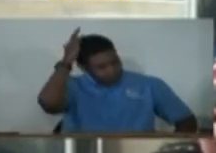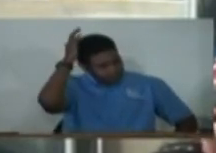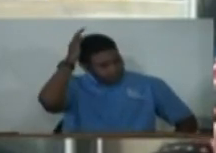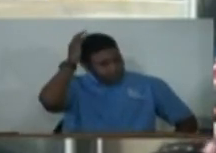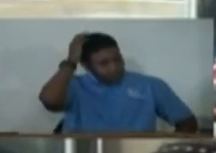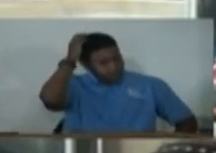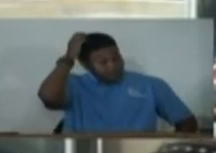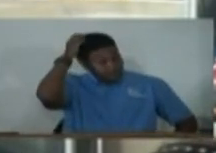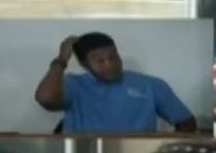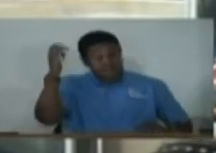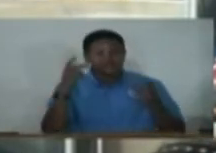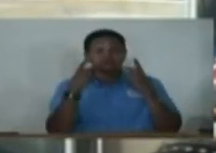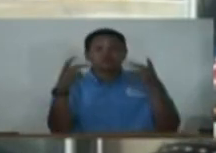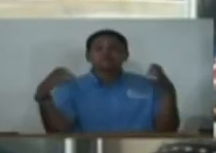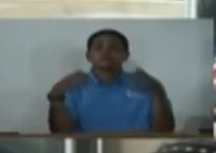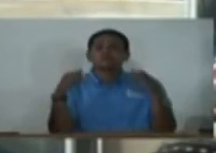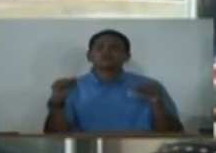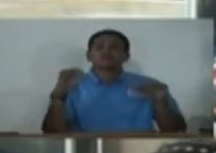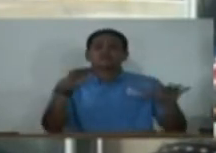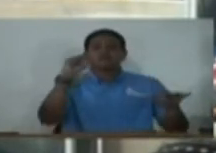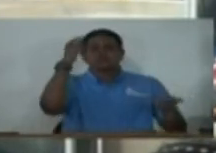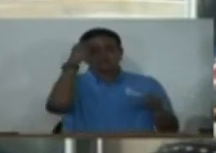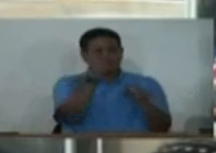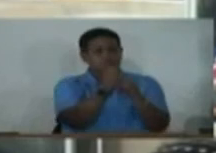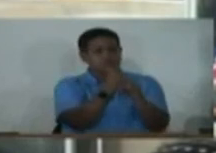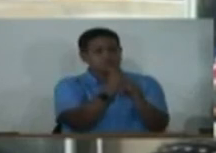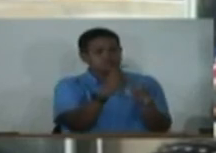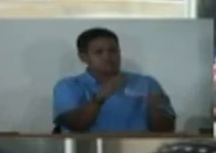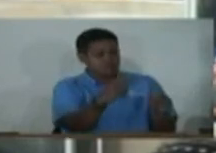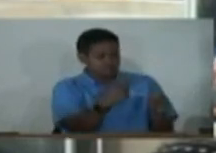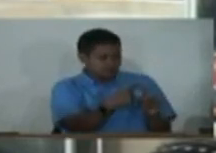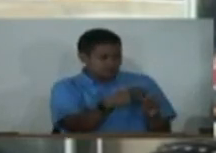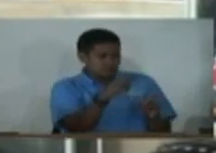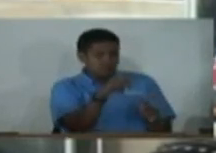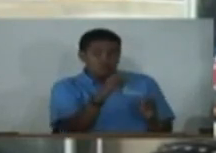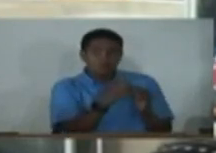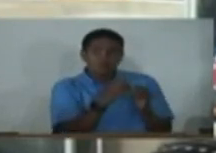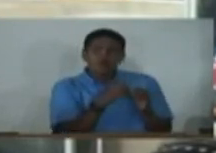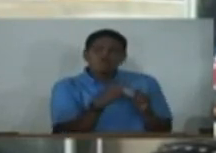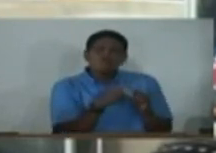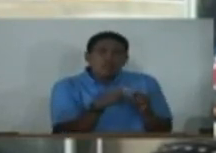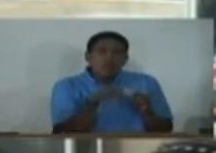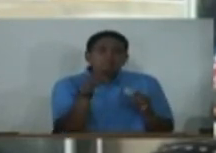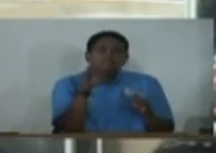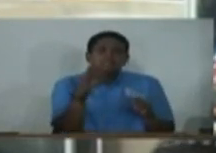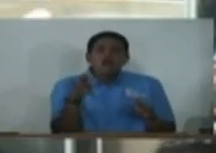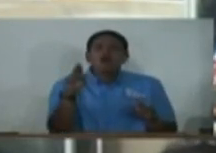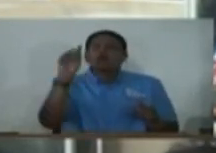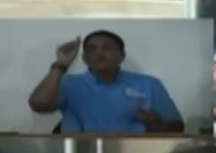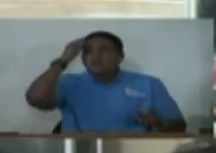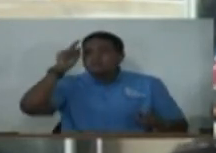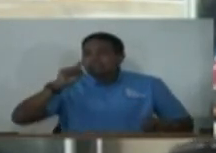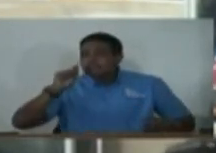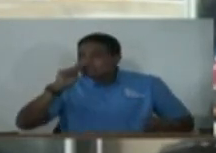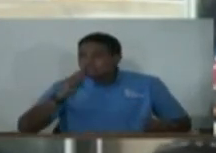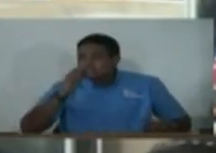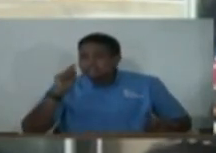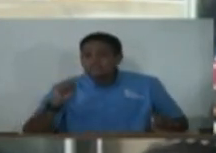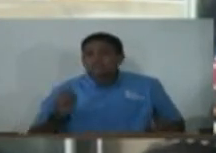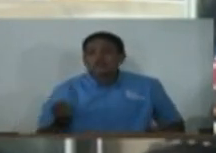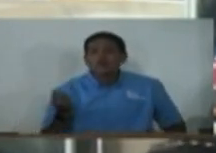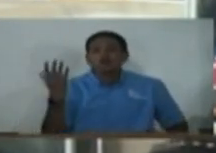The public sector test positivity rate, which is based on the more reliable PCR test, was, however,